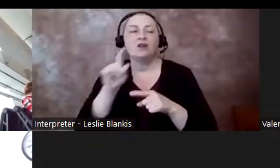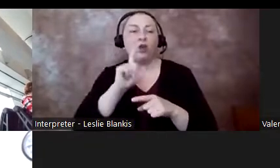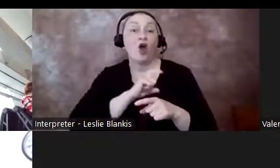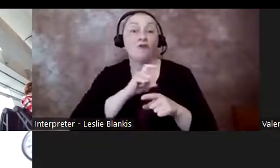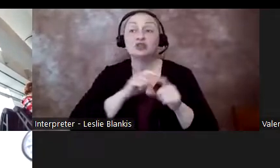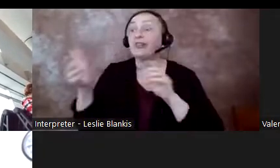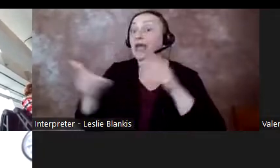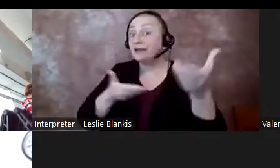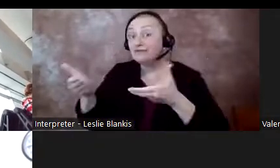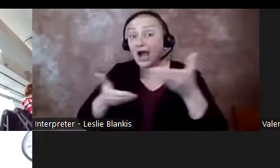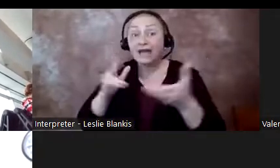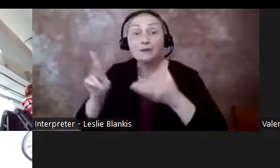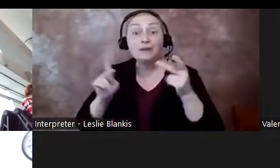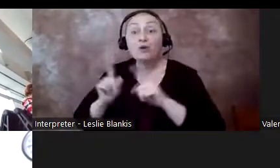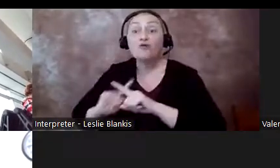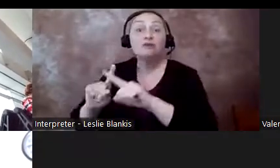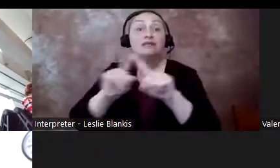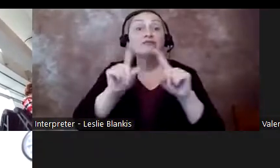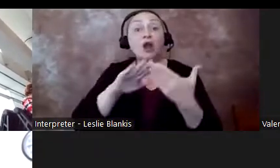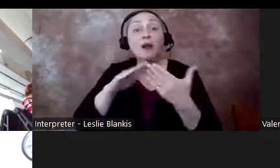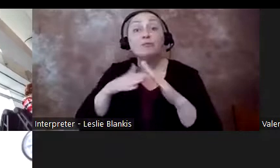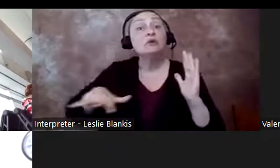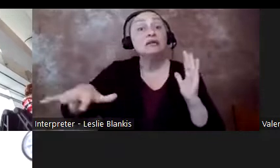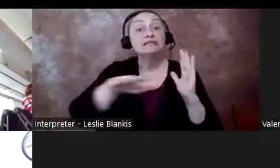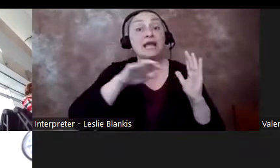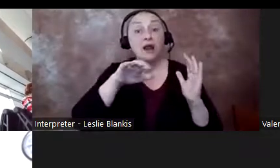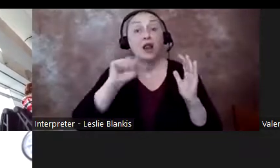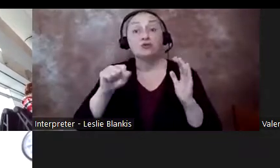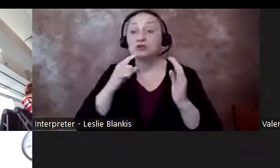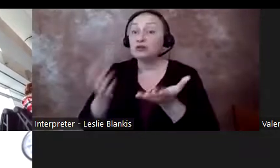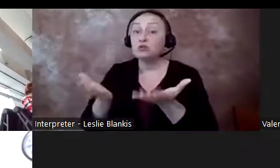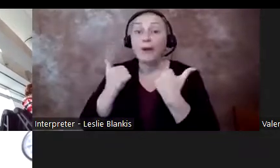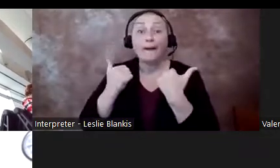different communities within Colorado Springs to come and ask them